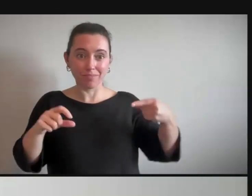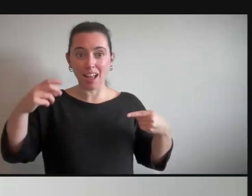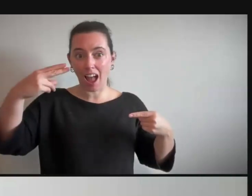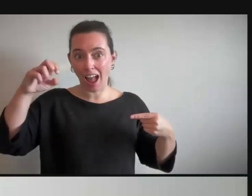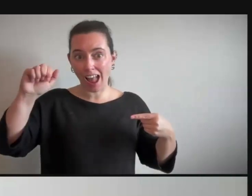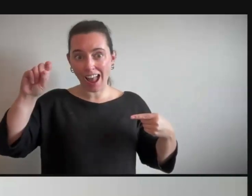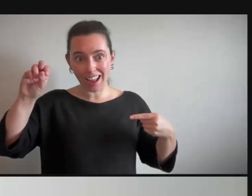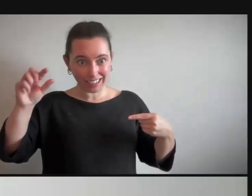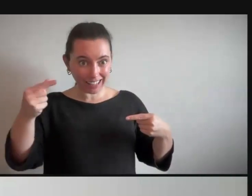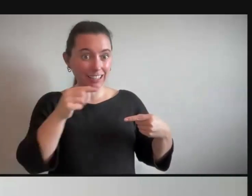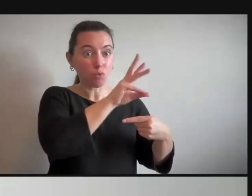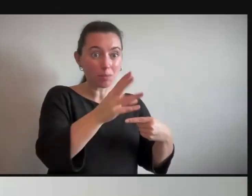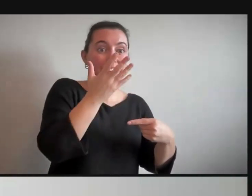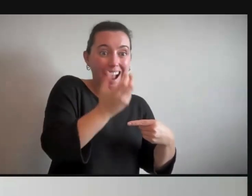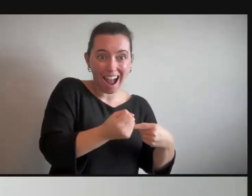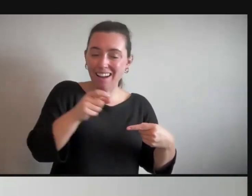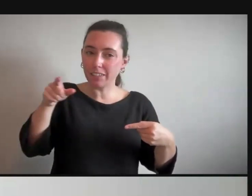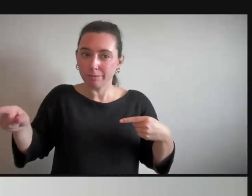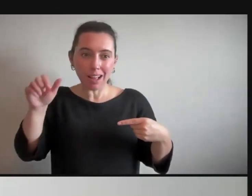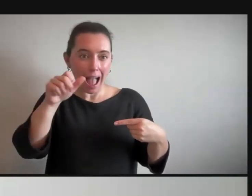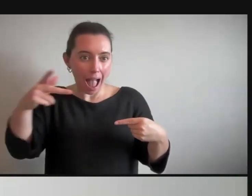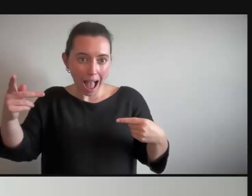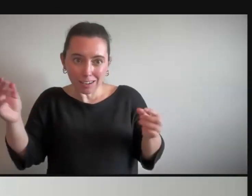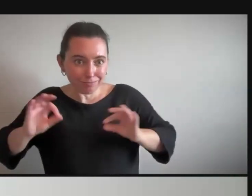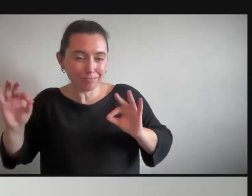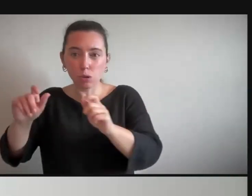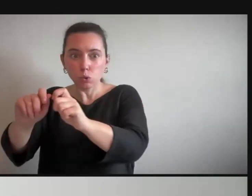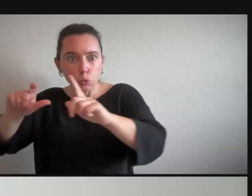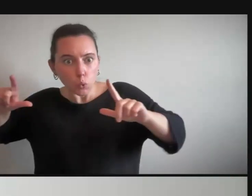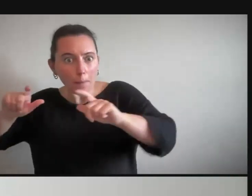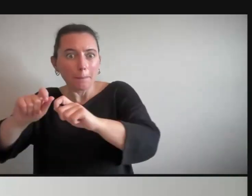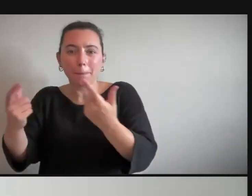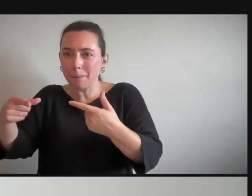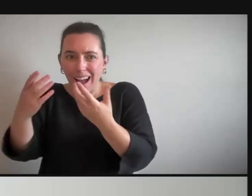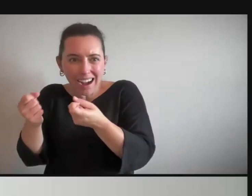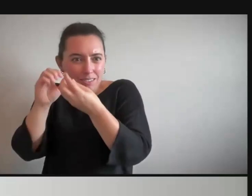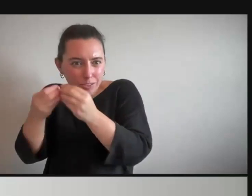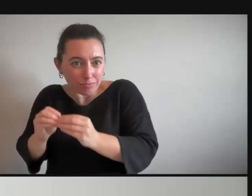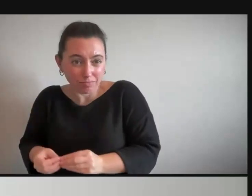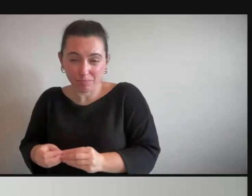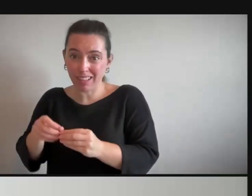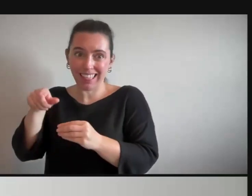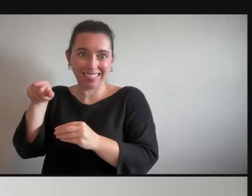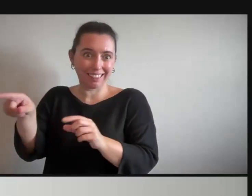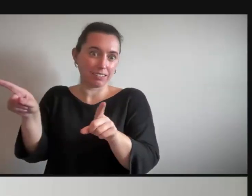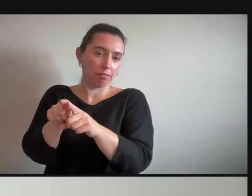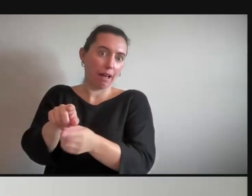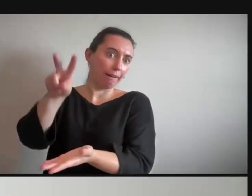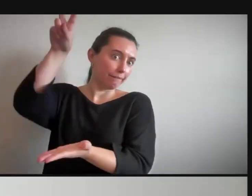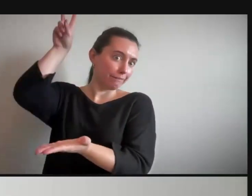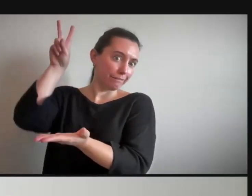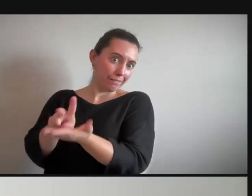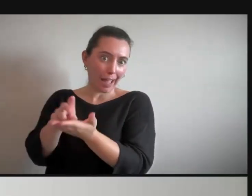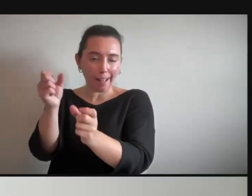and there's Zoom issues and so on, is that a fail in the standard? Do we say it's non-applicable